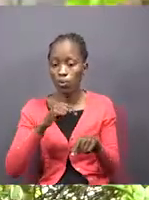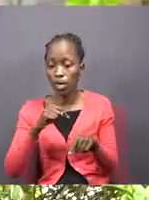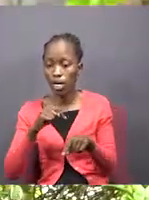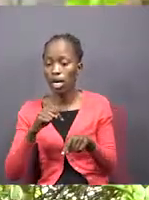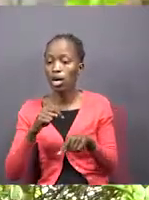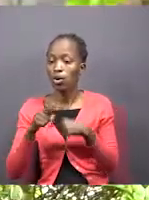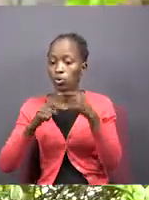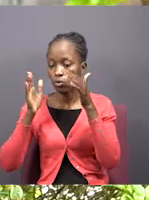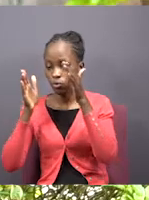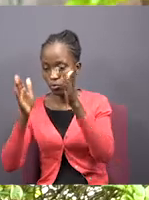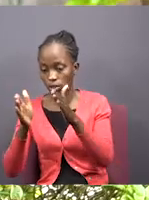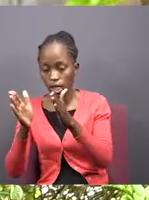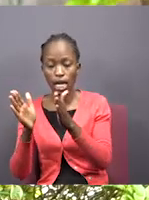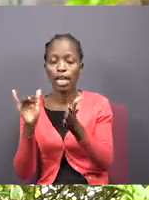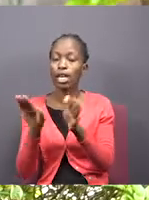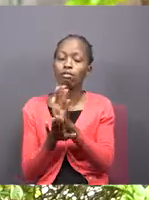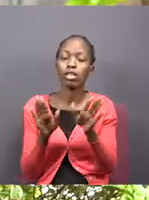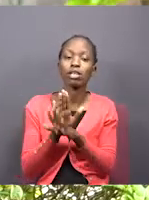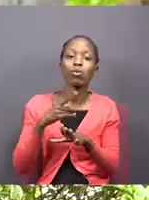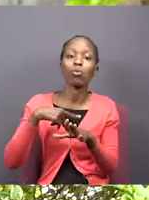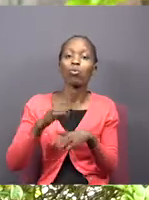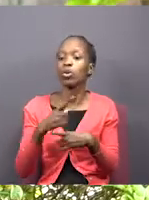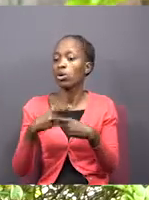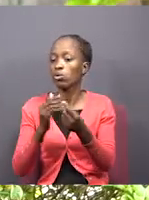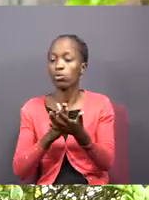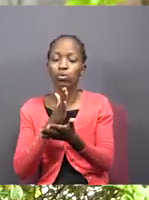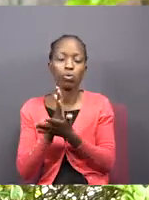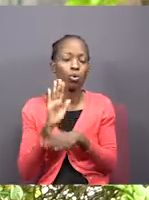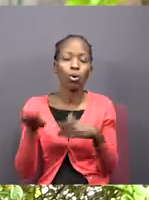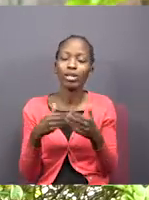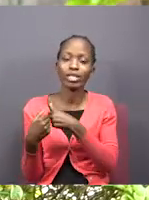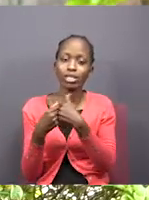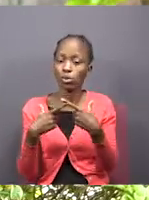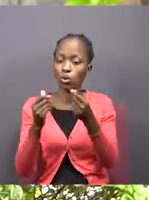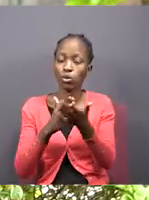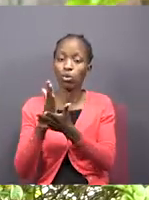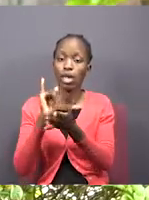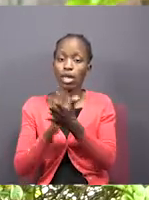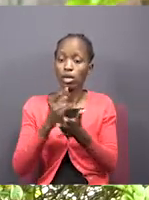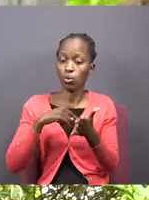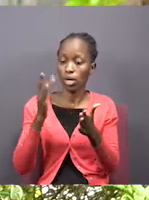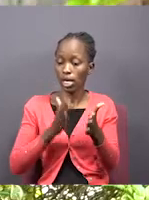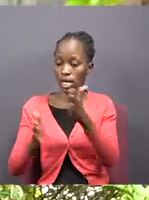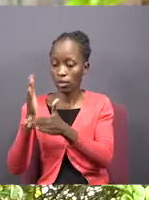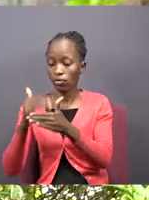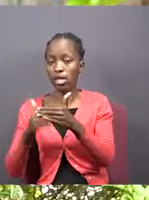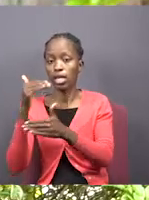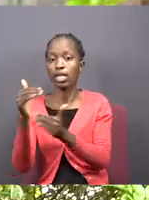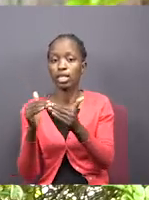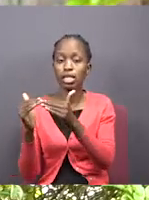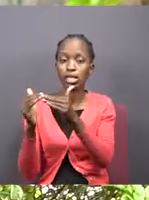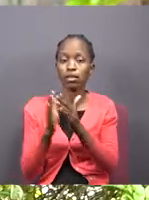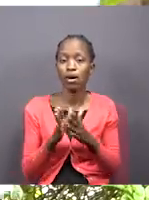are standing by it, that in everything that we go through, in each and every challenge we go through, we are destined for the next